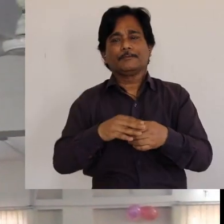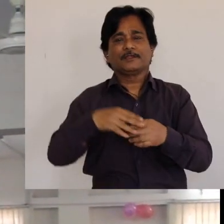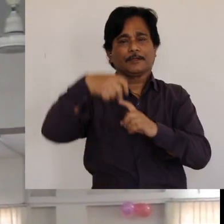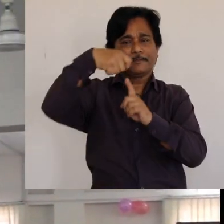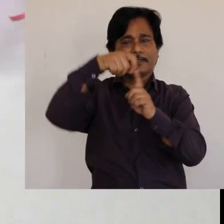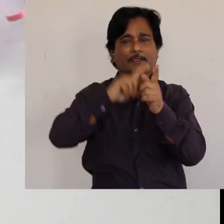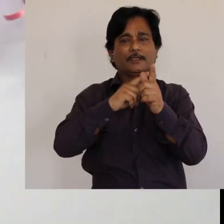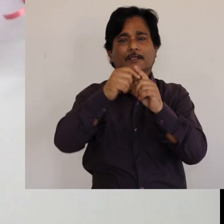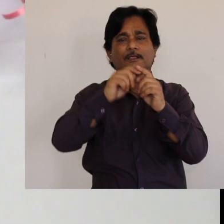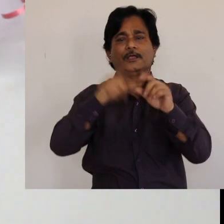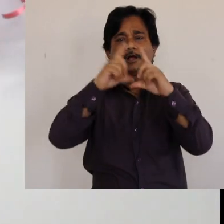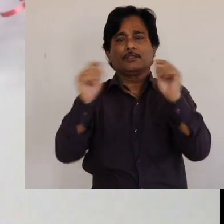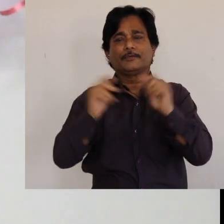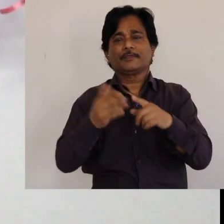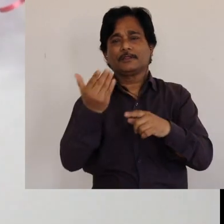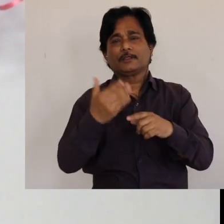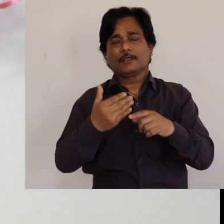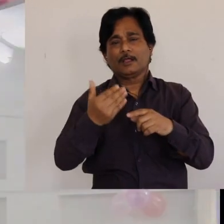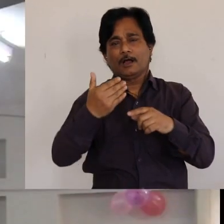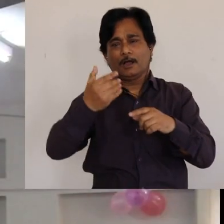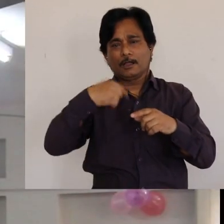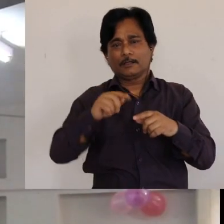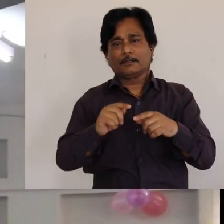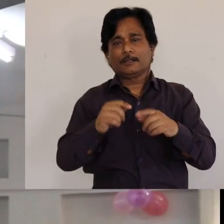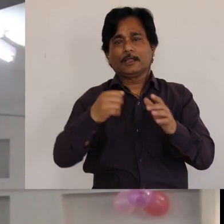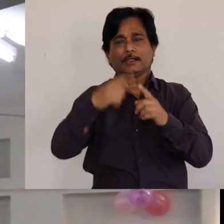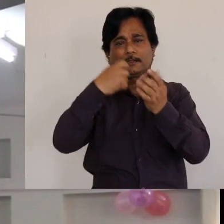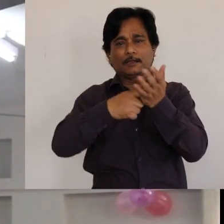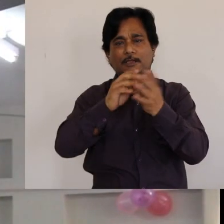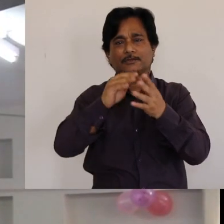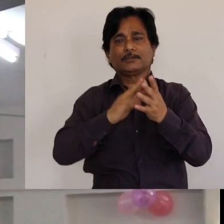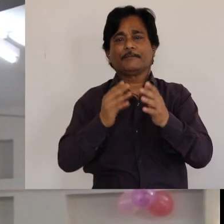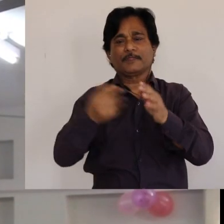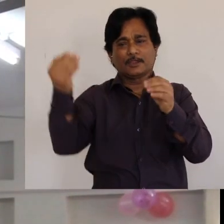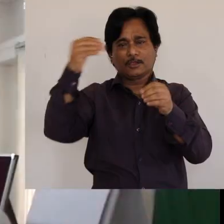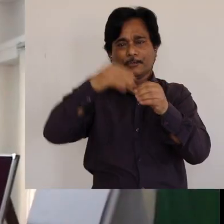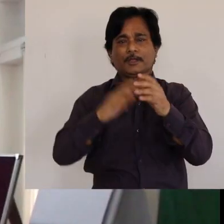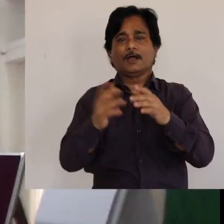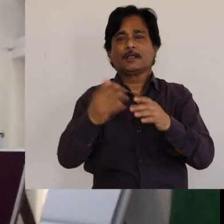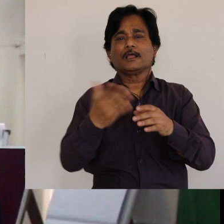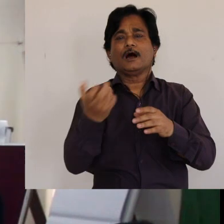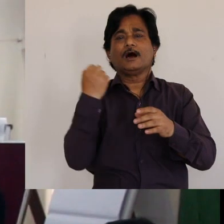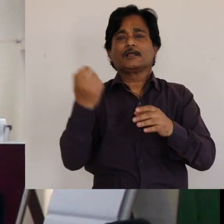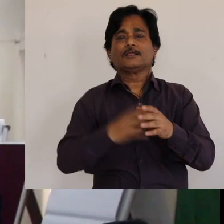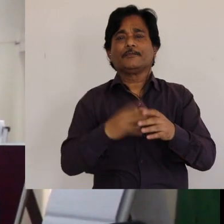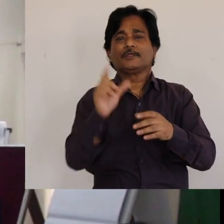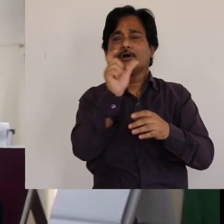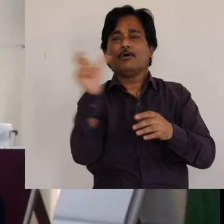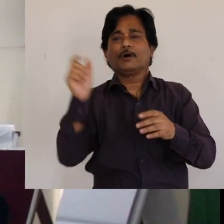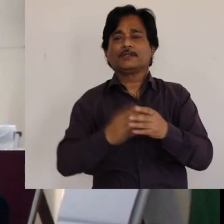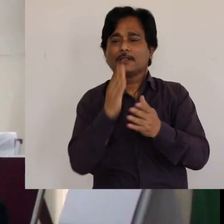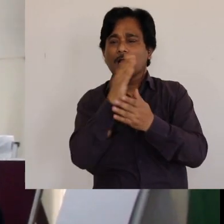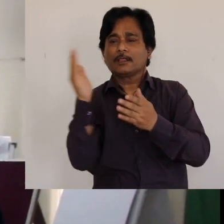Ms. Kyoko Shimizu facilitated an analysis about the rationales and relevance of the words, and she rearranged some of the words within